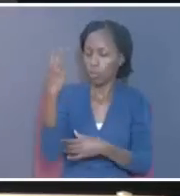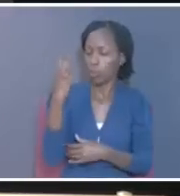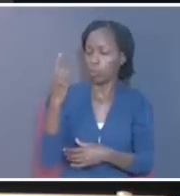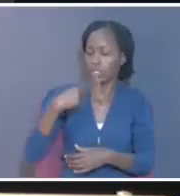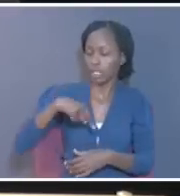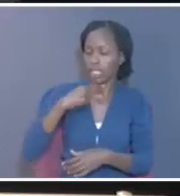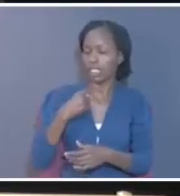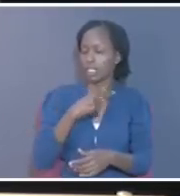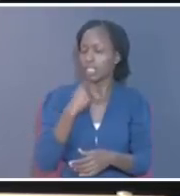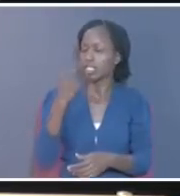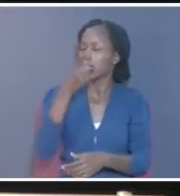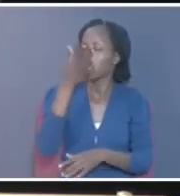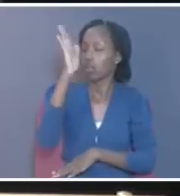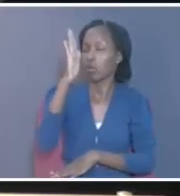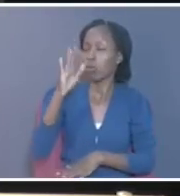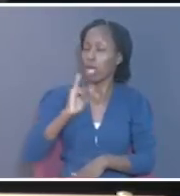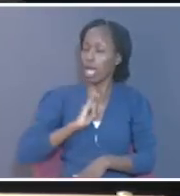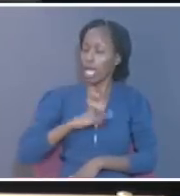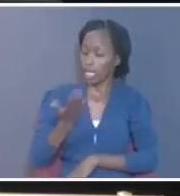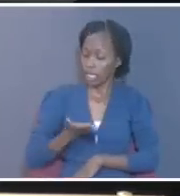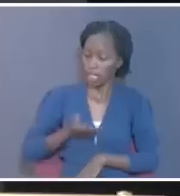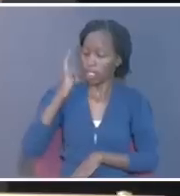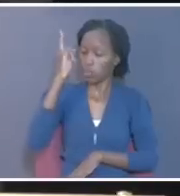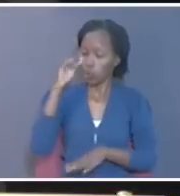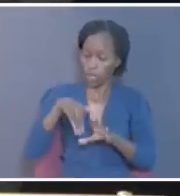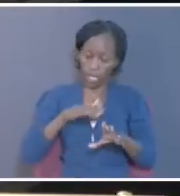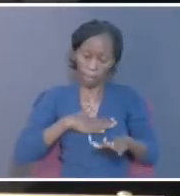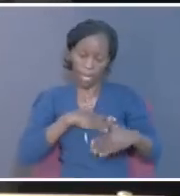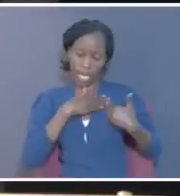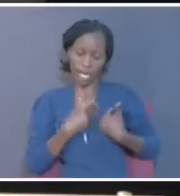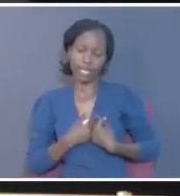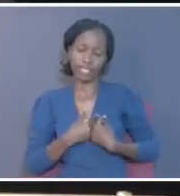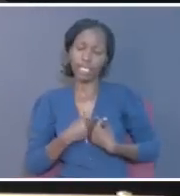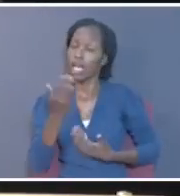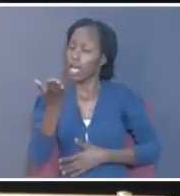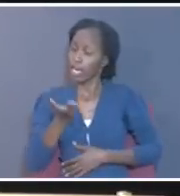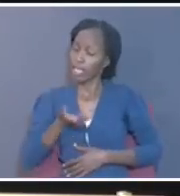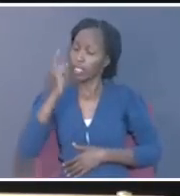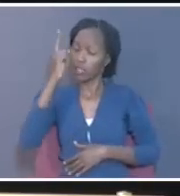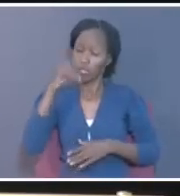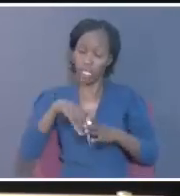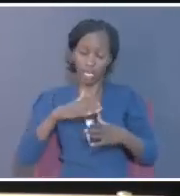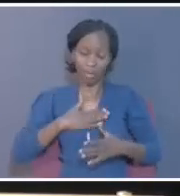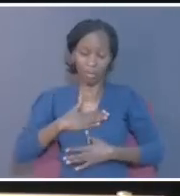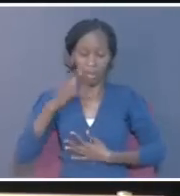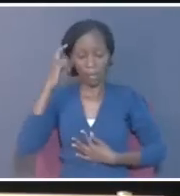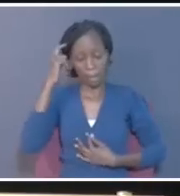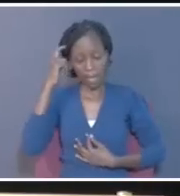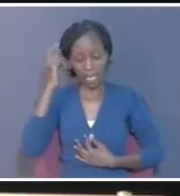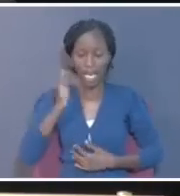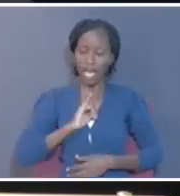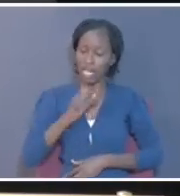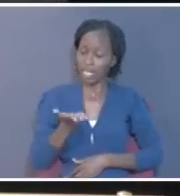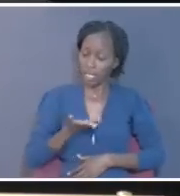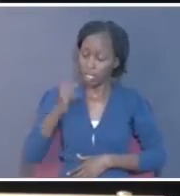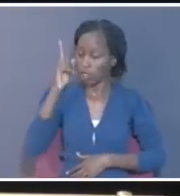tell him, Lord, I need you. I need you in my heart. I need you in my mind. I